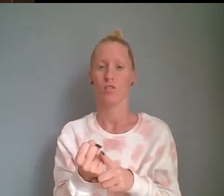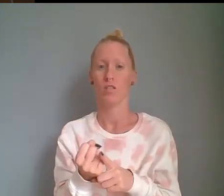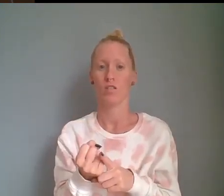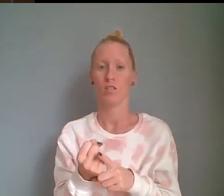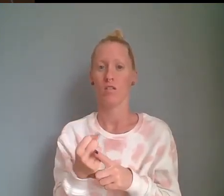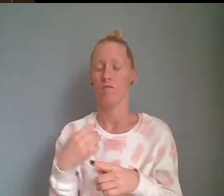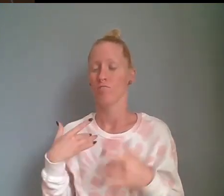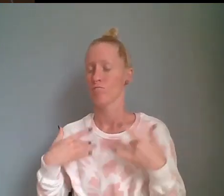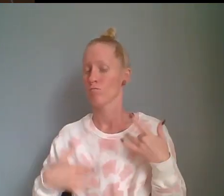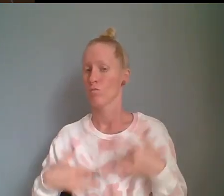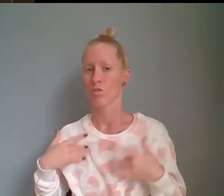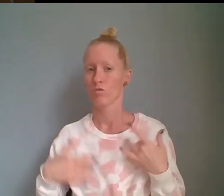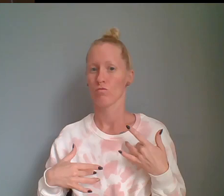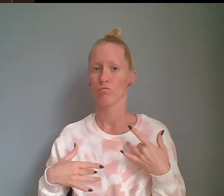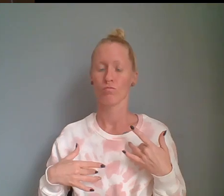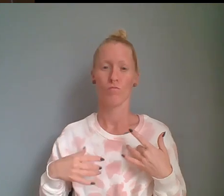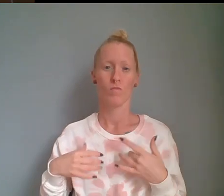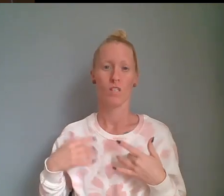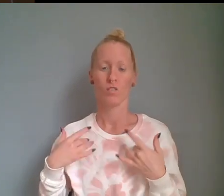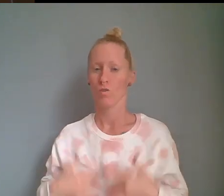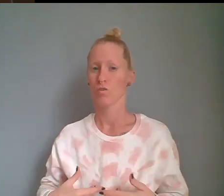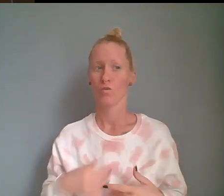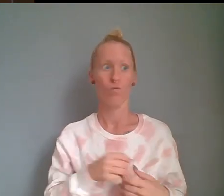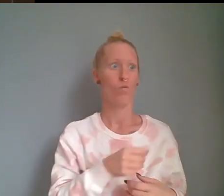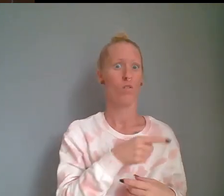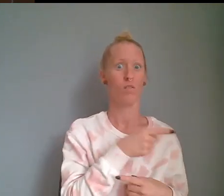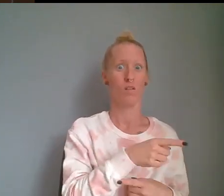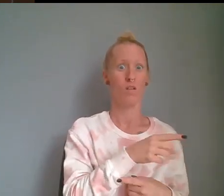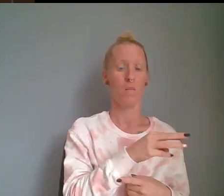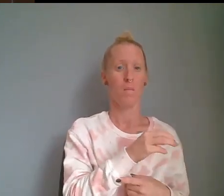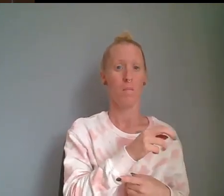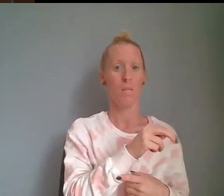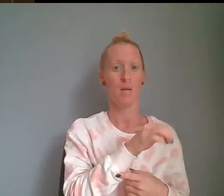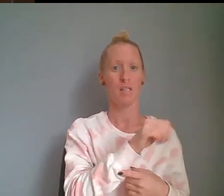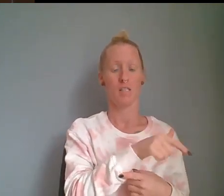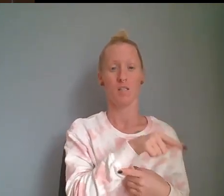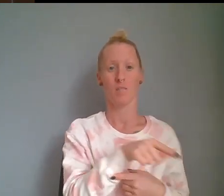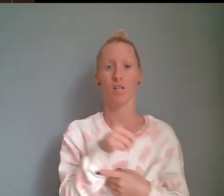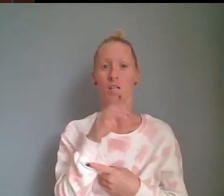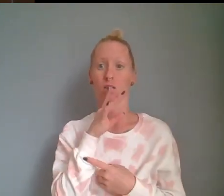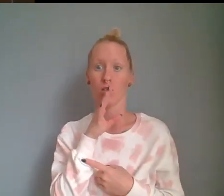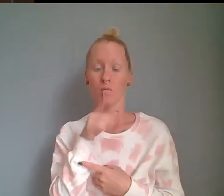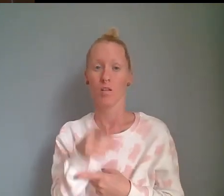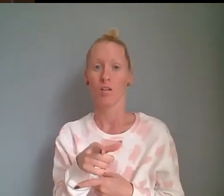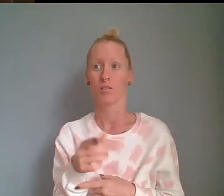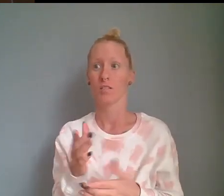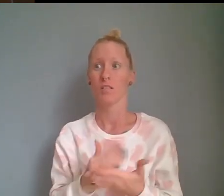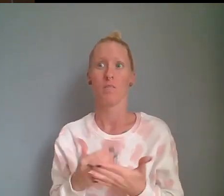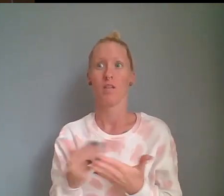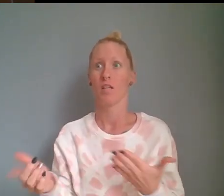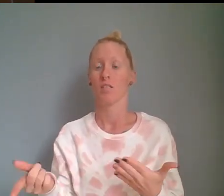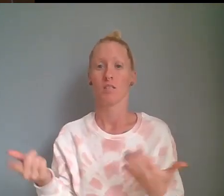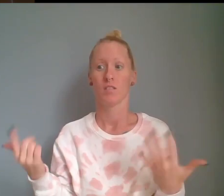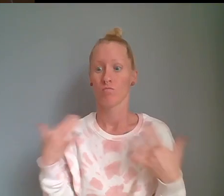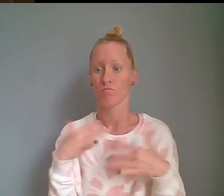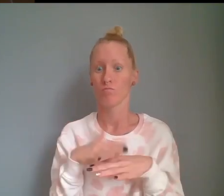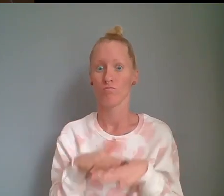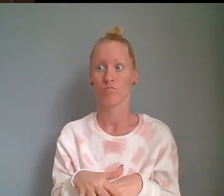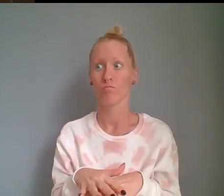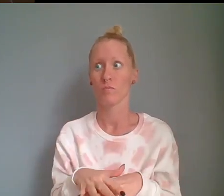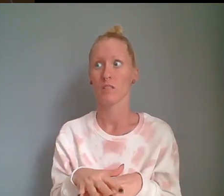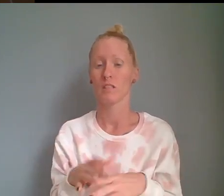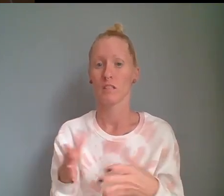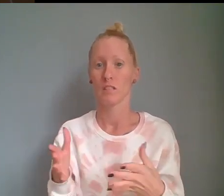or mania. But again, he can talk about some of the things he got himself into and how it